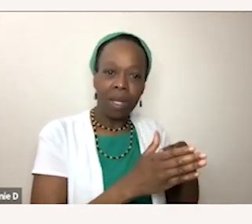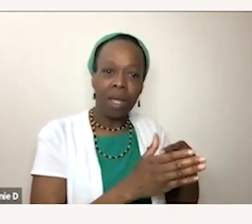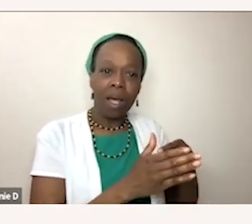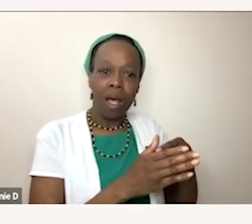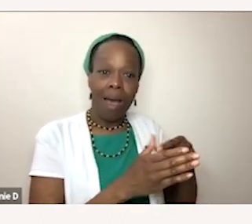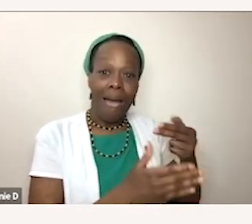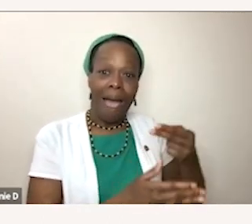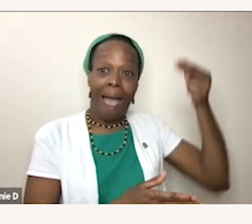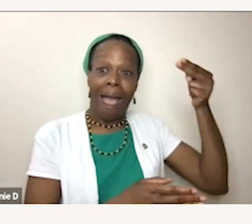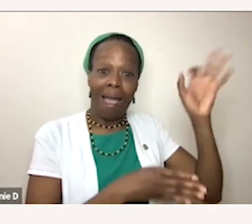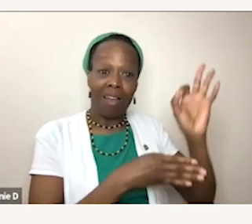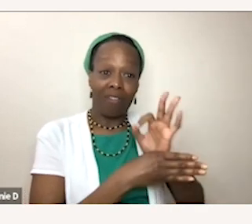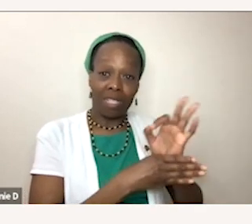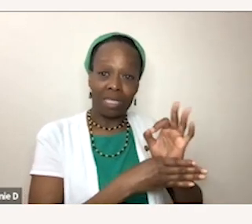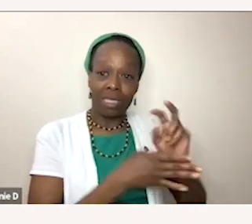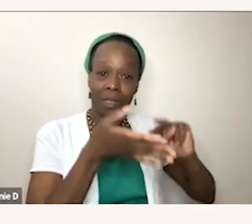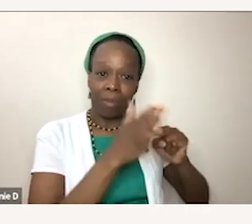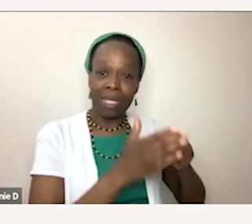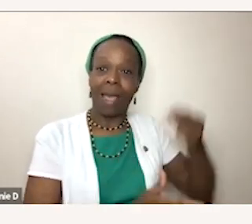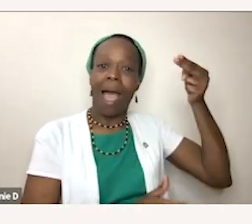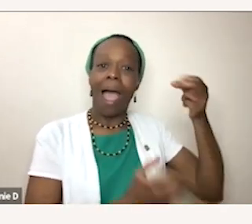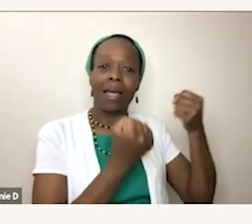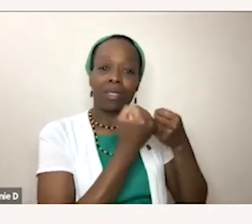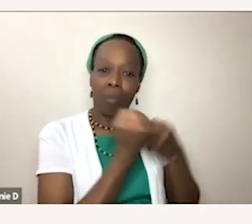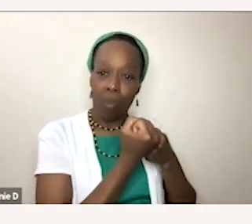to have their access needs met.